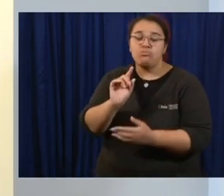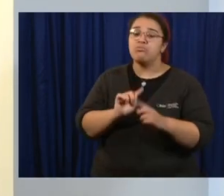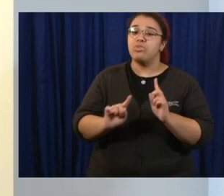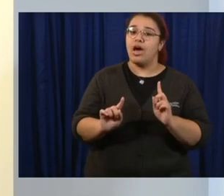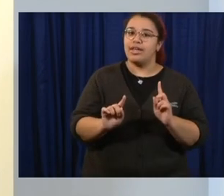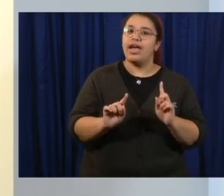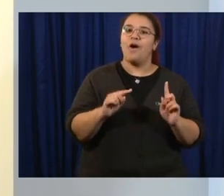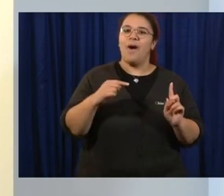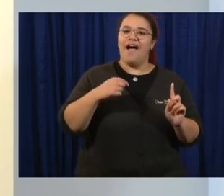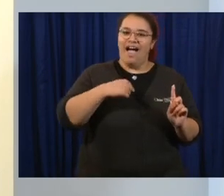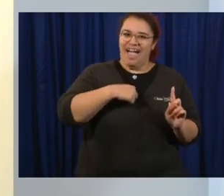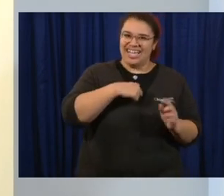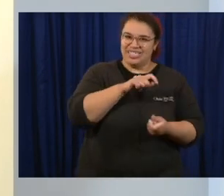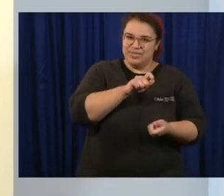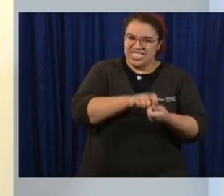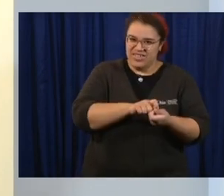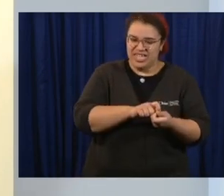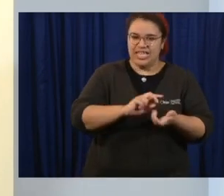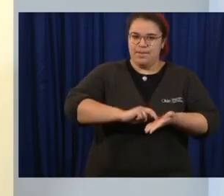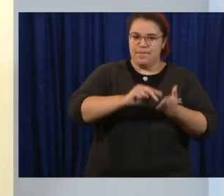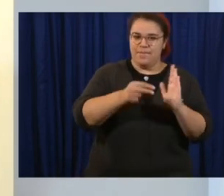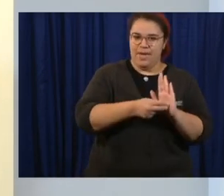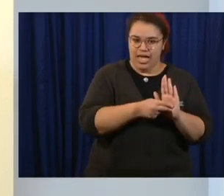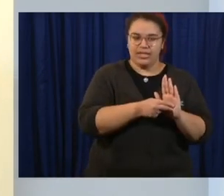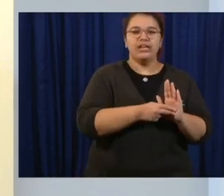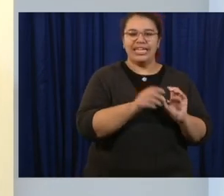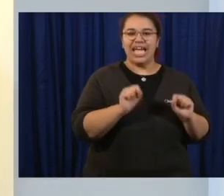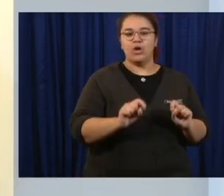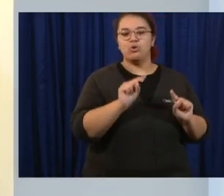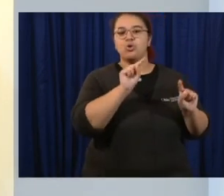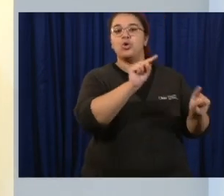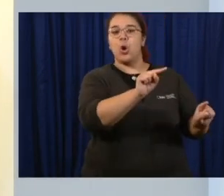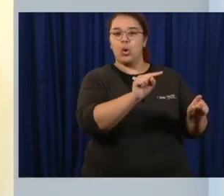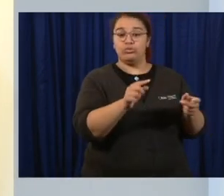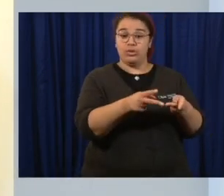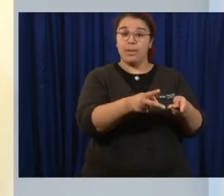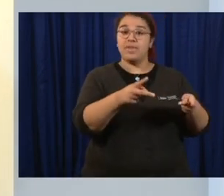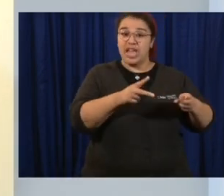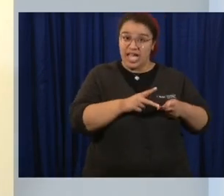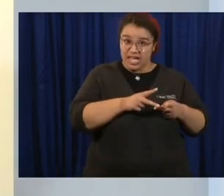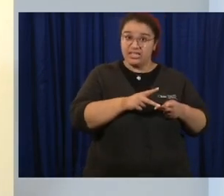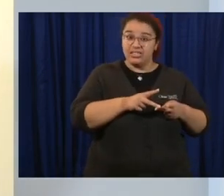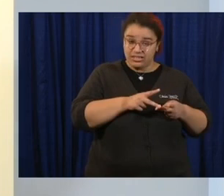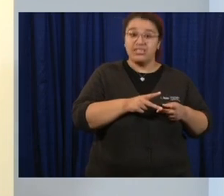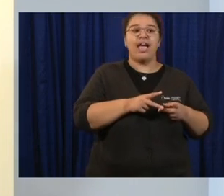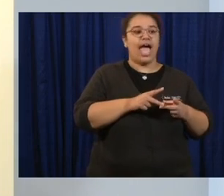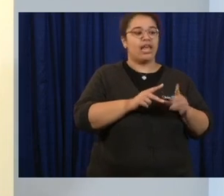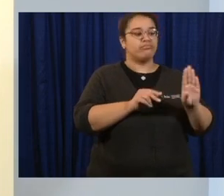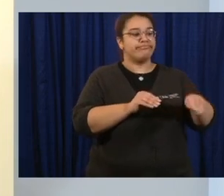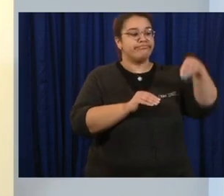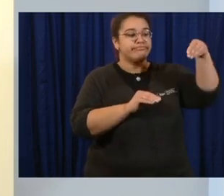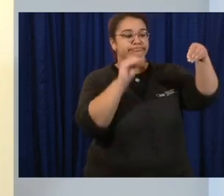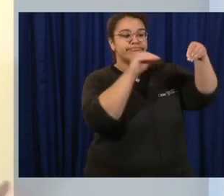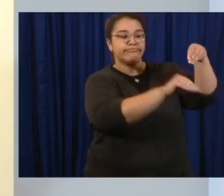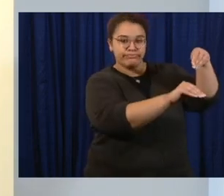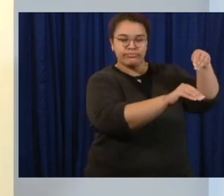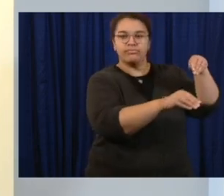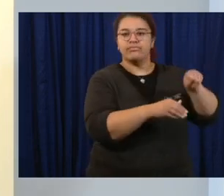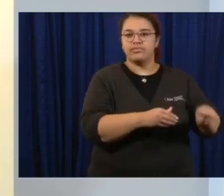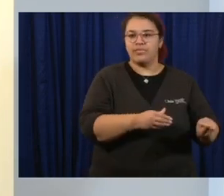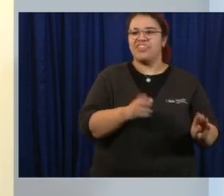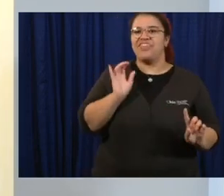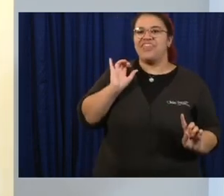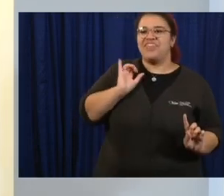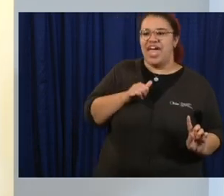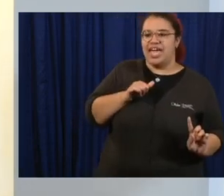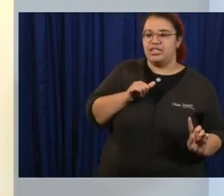off in the drop box. So what we're suggesting are things that you can do without coming in contact with another person. We'll let the Secretary of